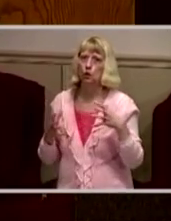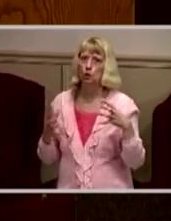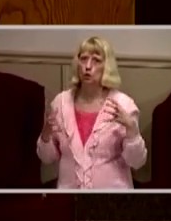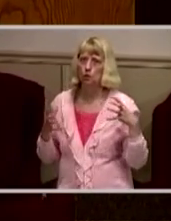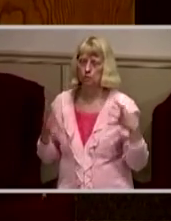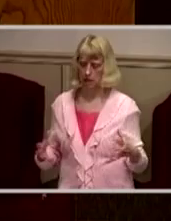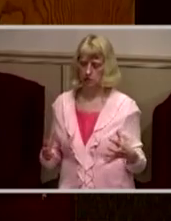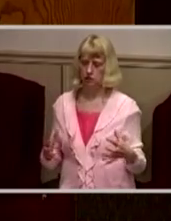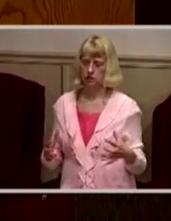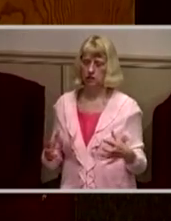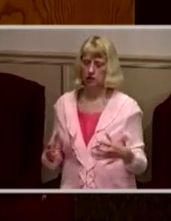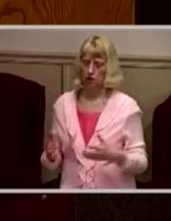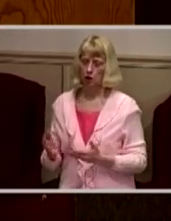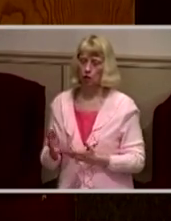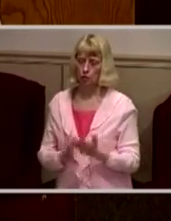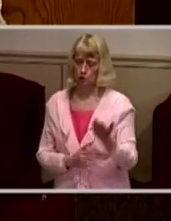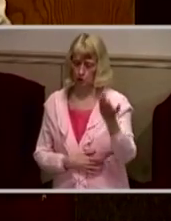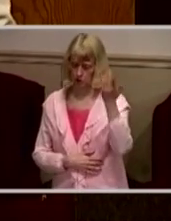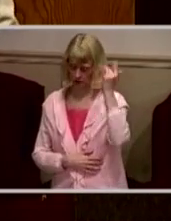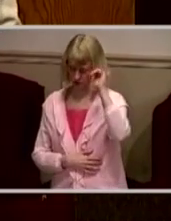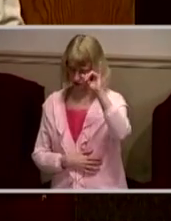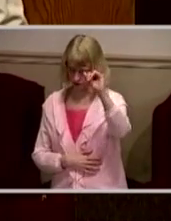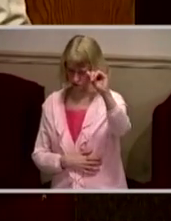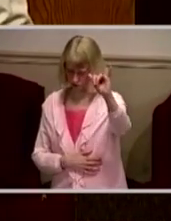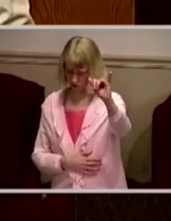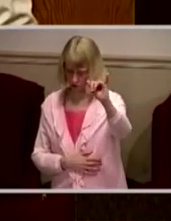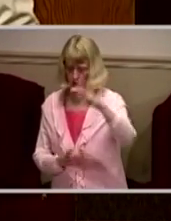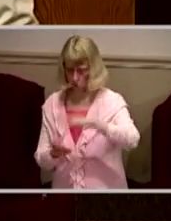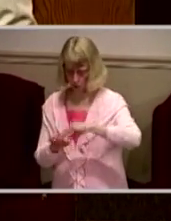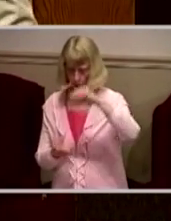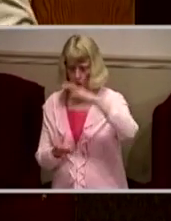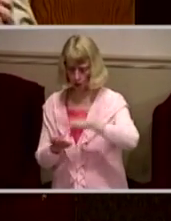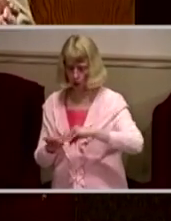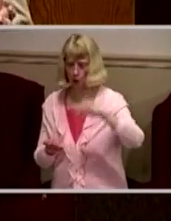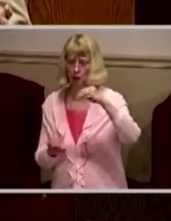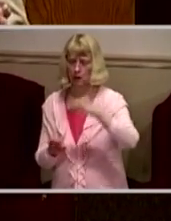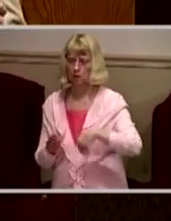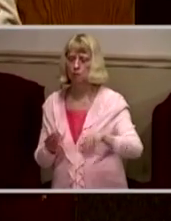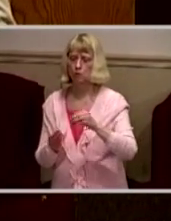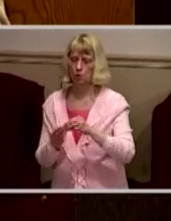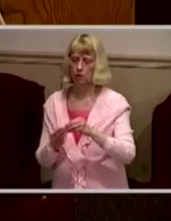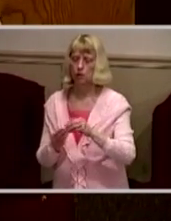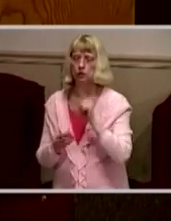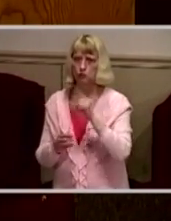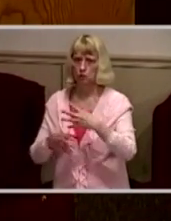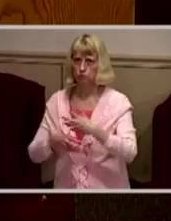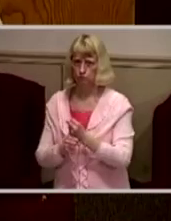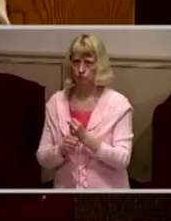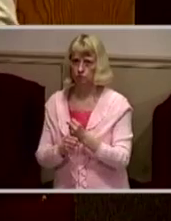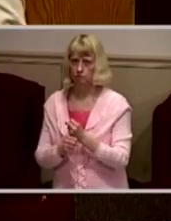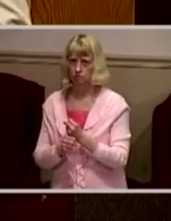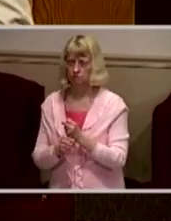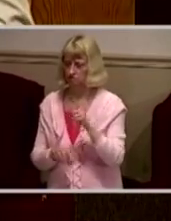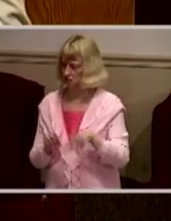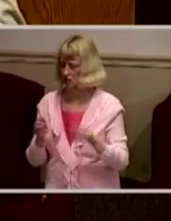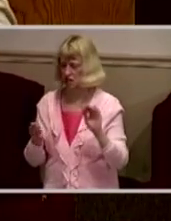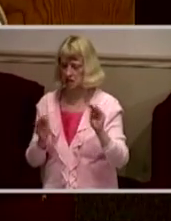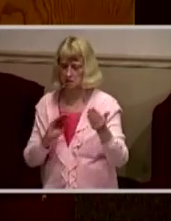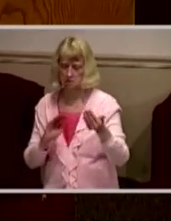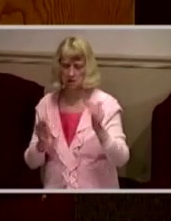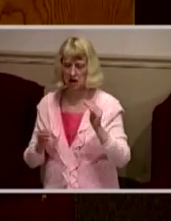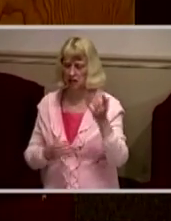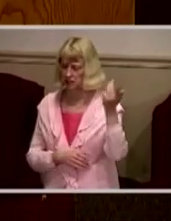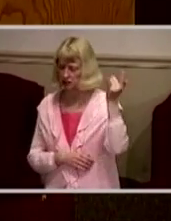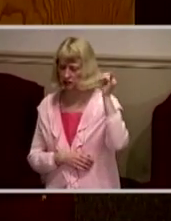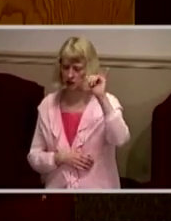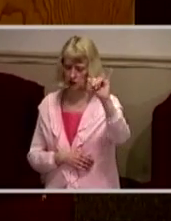that it tells us that throughout the ages to come, we're going to be learning about it. So just a short little series has nothing to compare with the eternal study